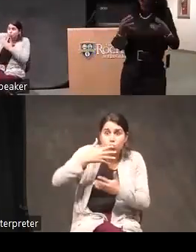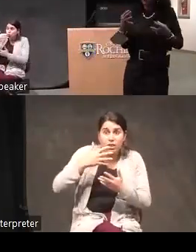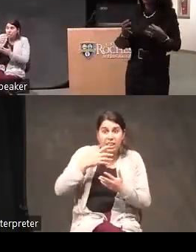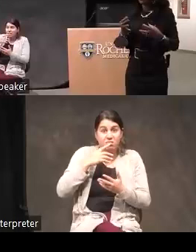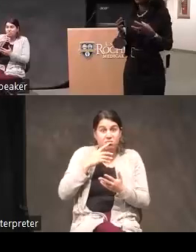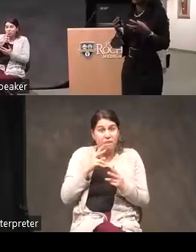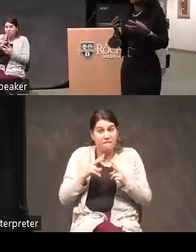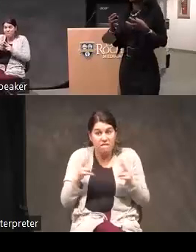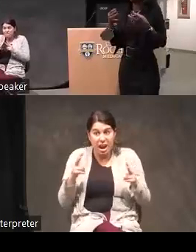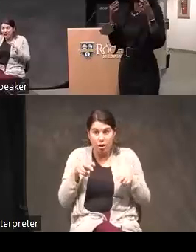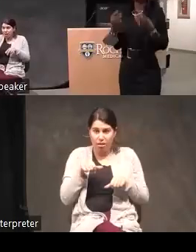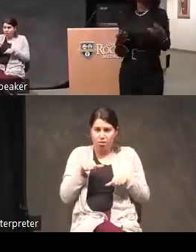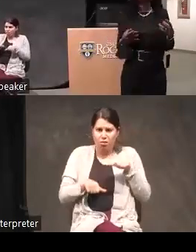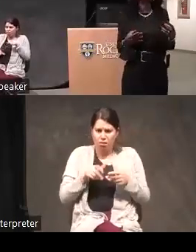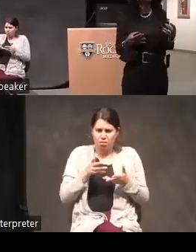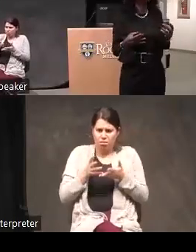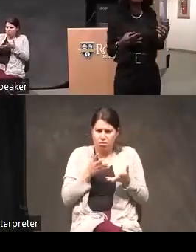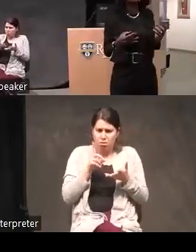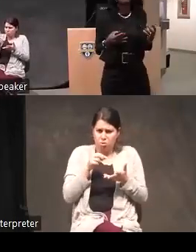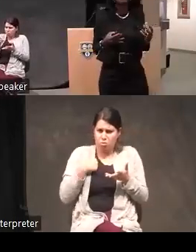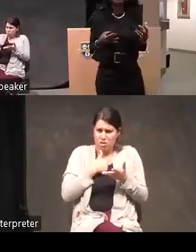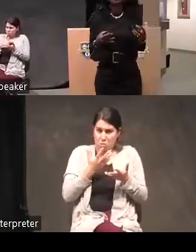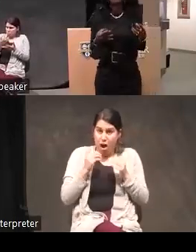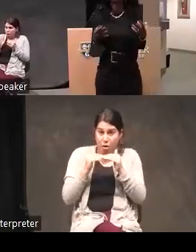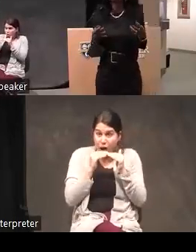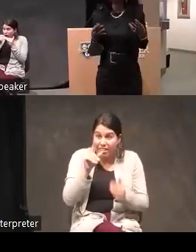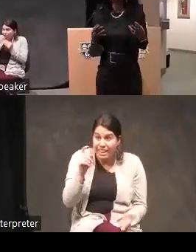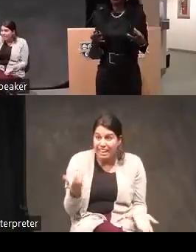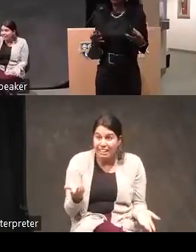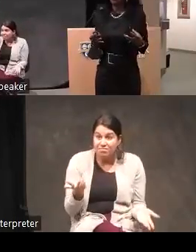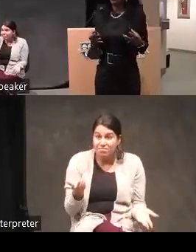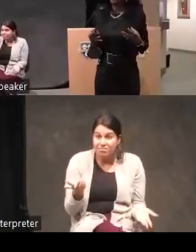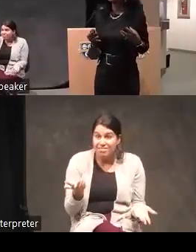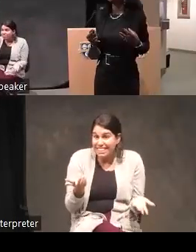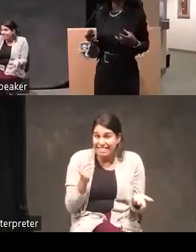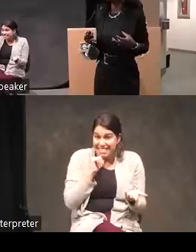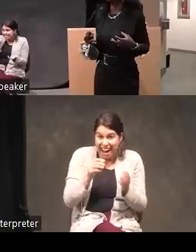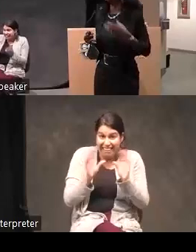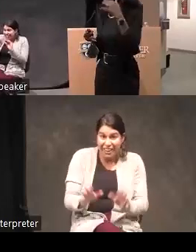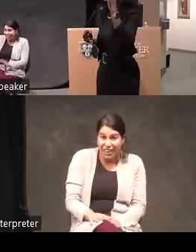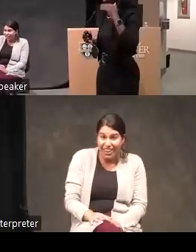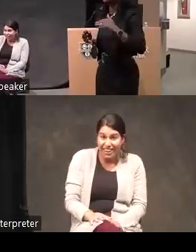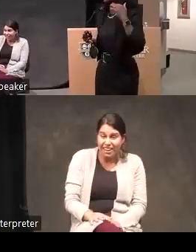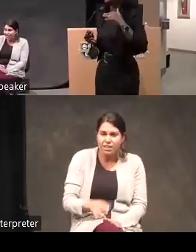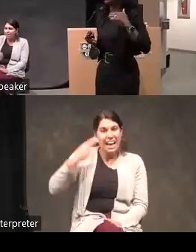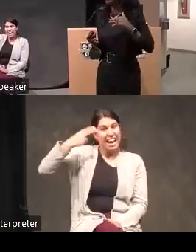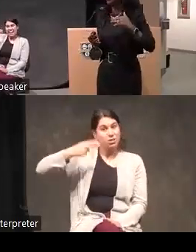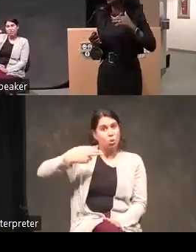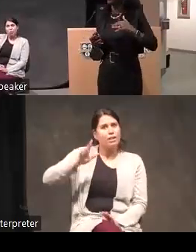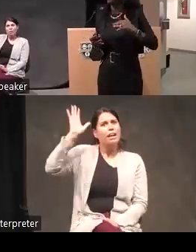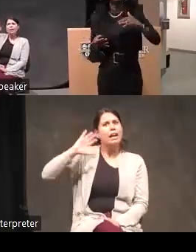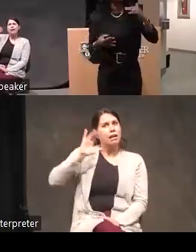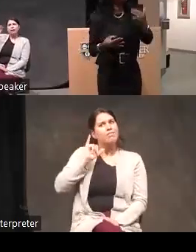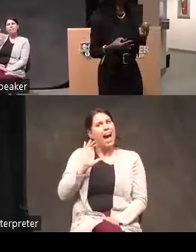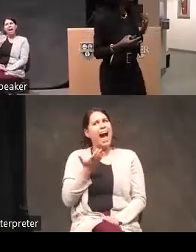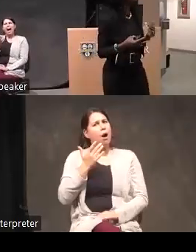aren't quite sure that we want this thing called equality, even though historically we started our country with that ideal. You